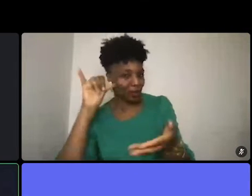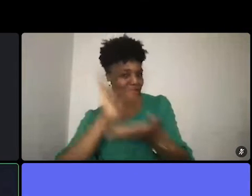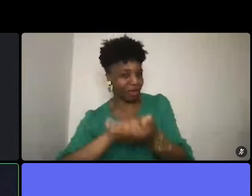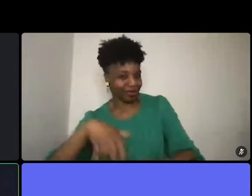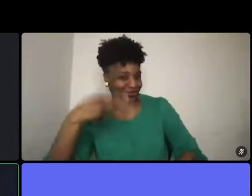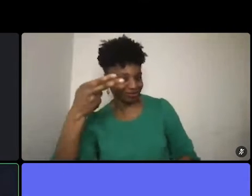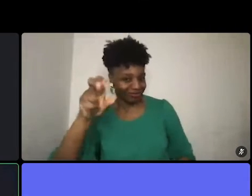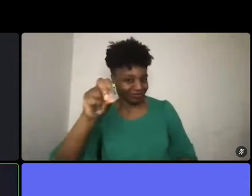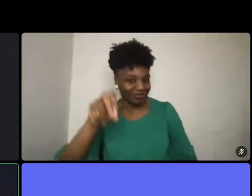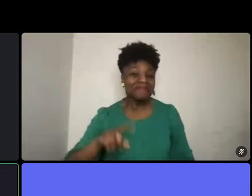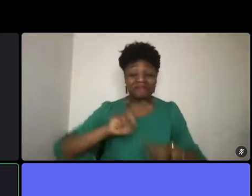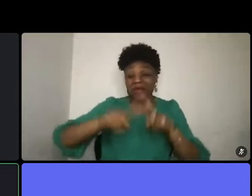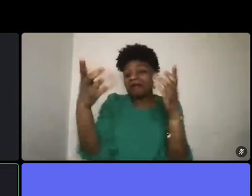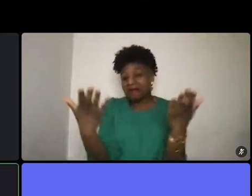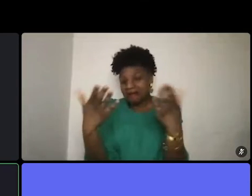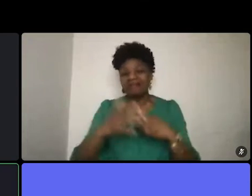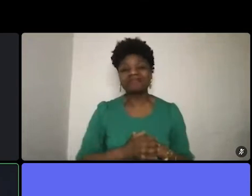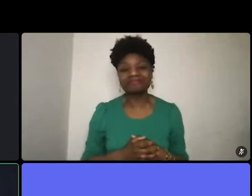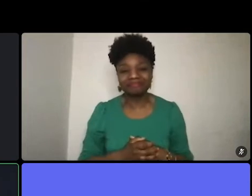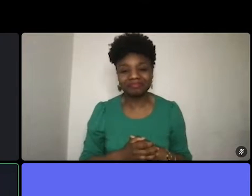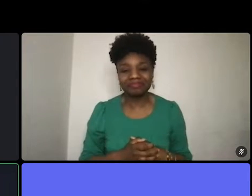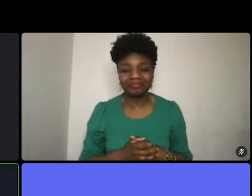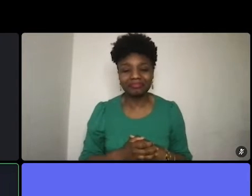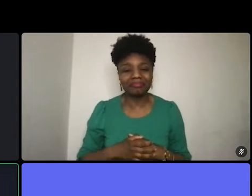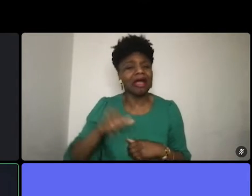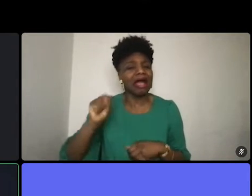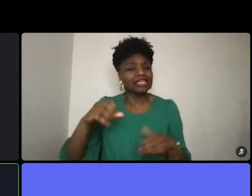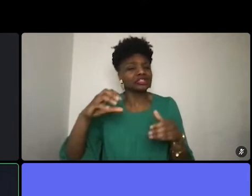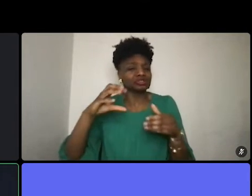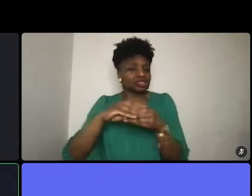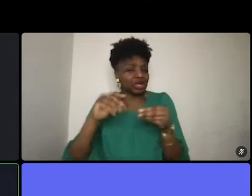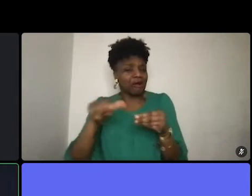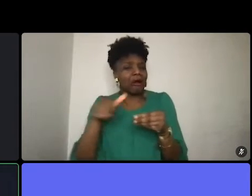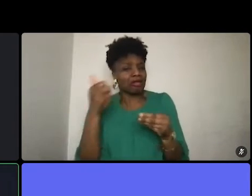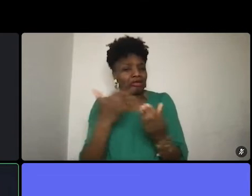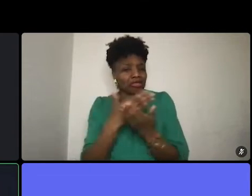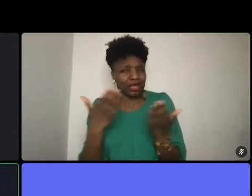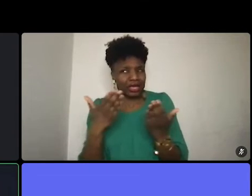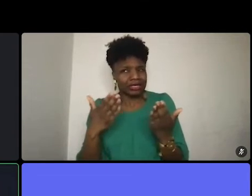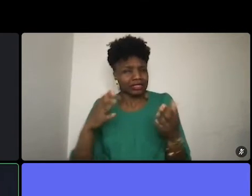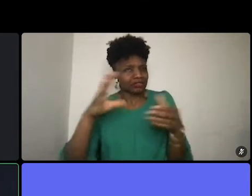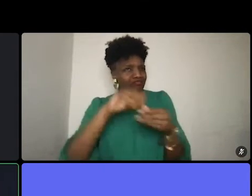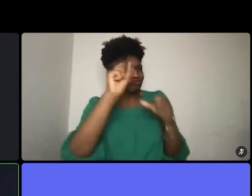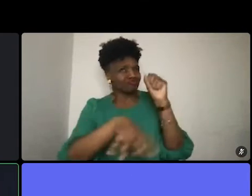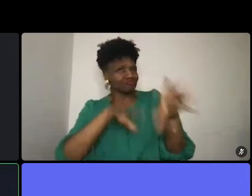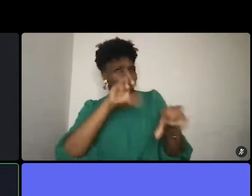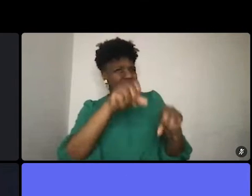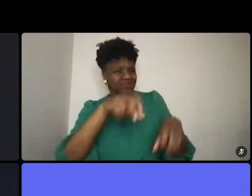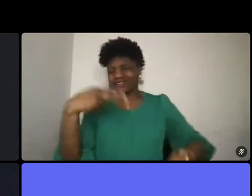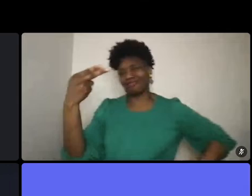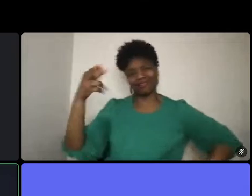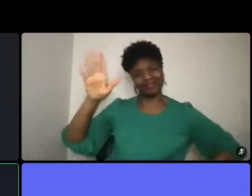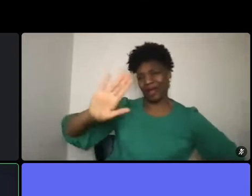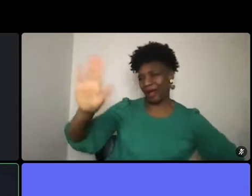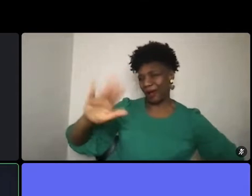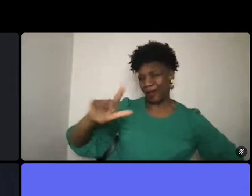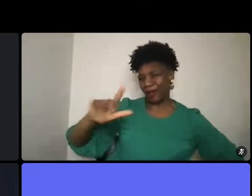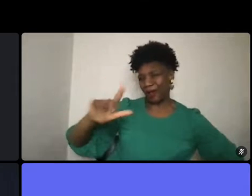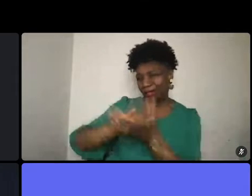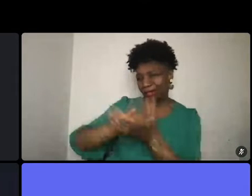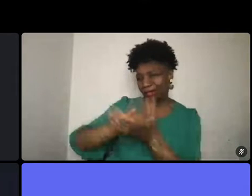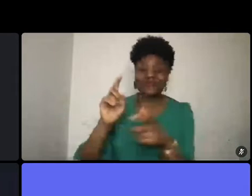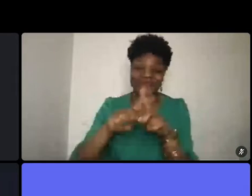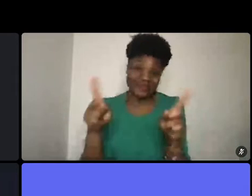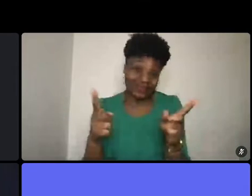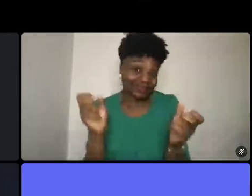a surface level. I can say and share some other stuff that y'all would probably be like, "What? Nah, please get that out of here." Oh Like, yeah,